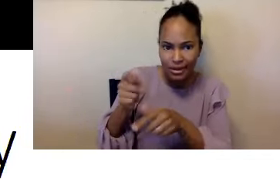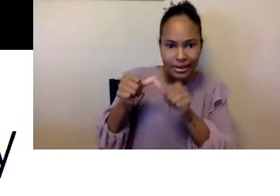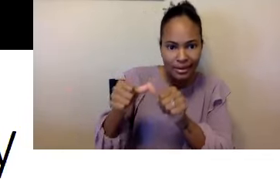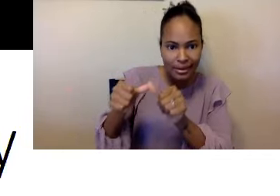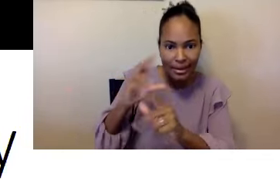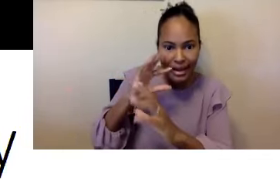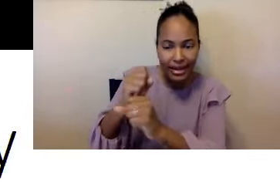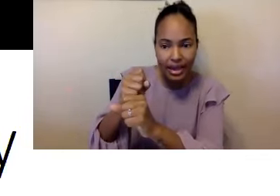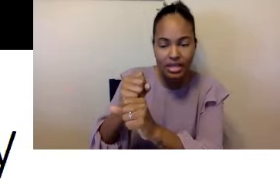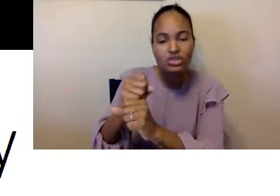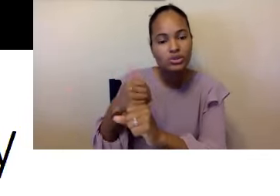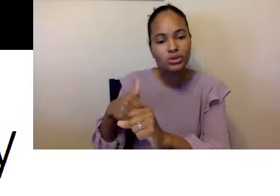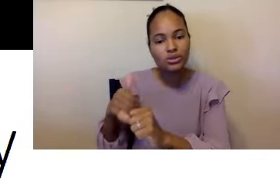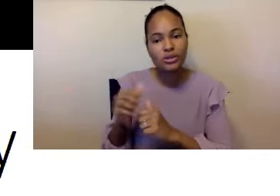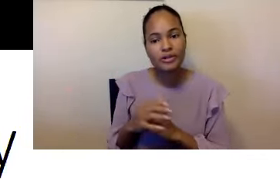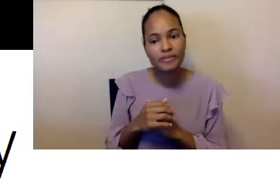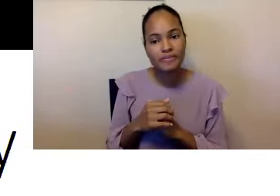in what